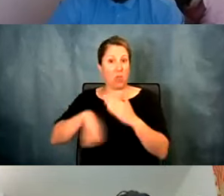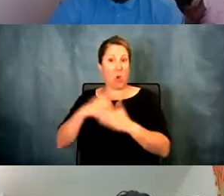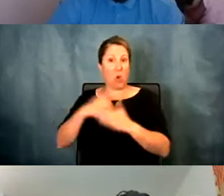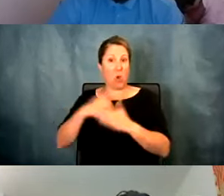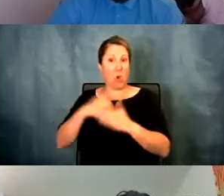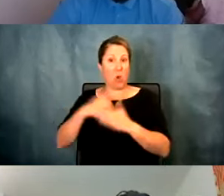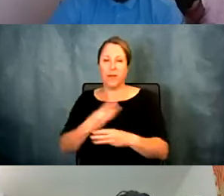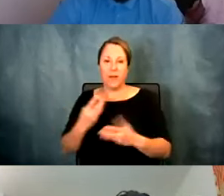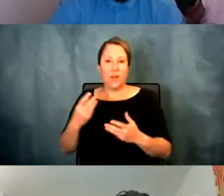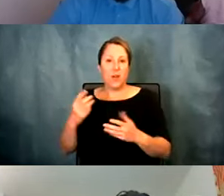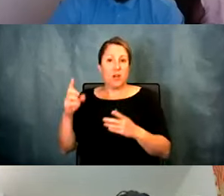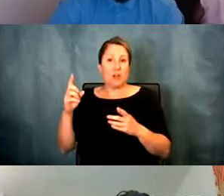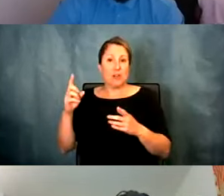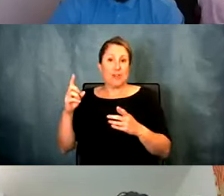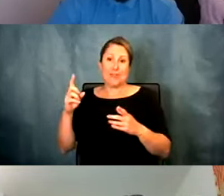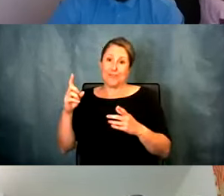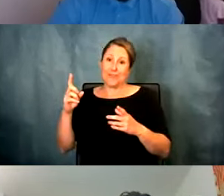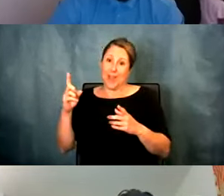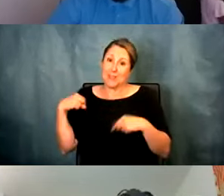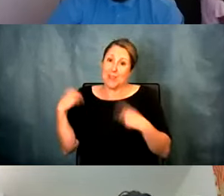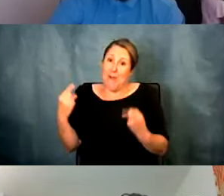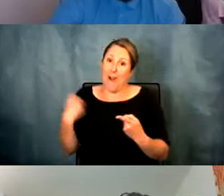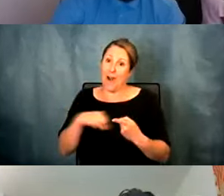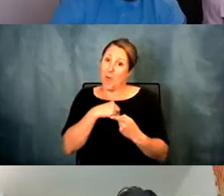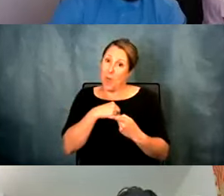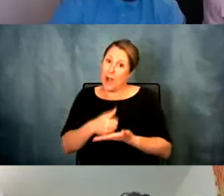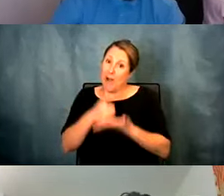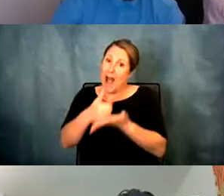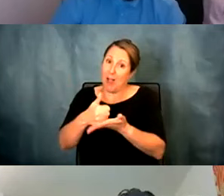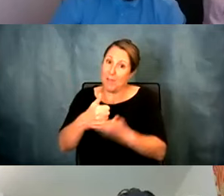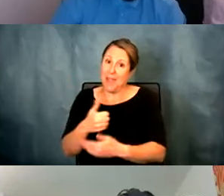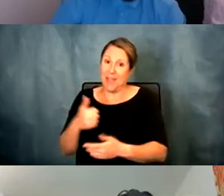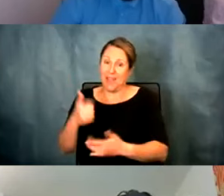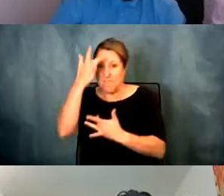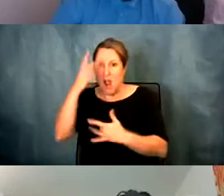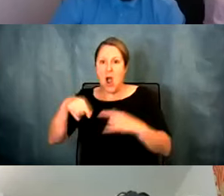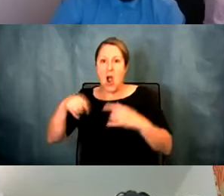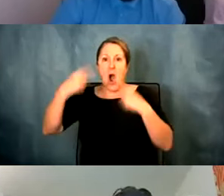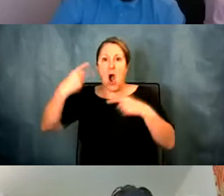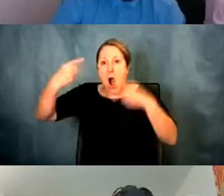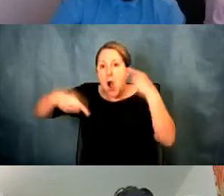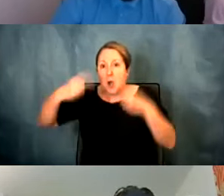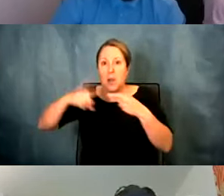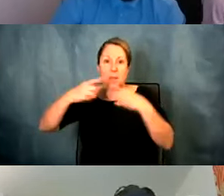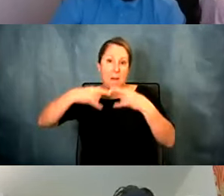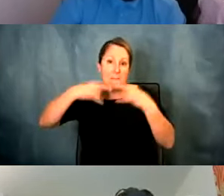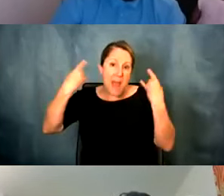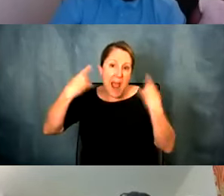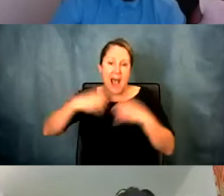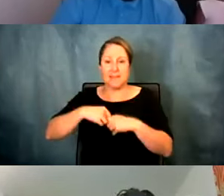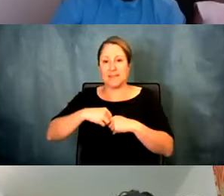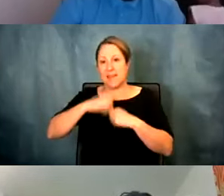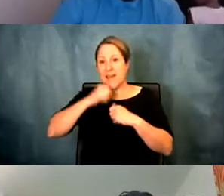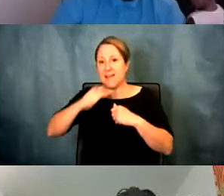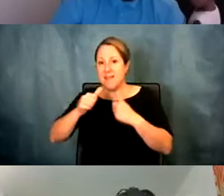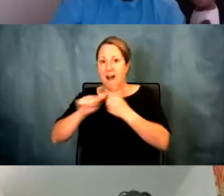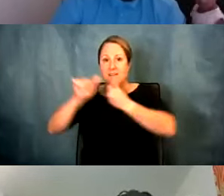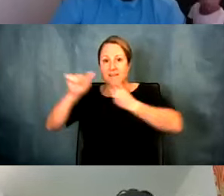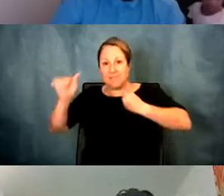the virus, not helping ourselves, right? Arguing about masks, not social distancing, not getting